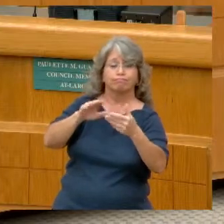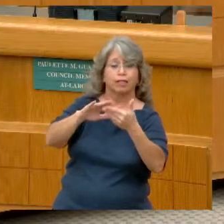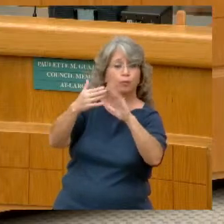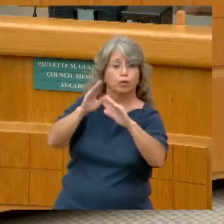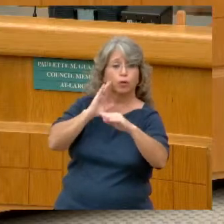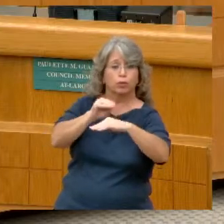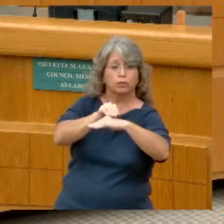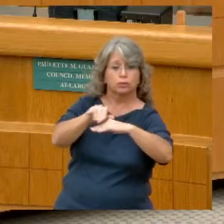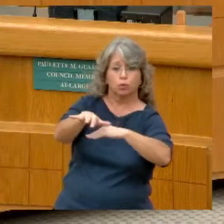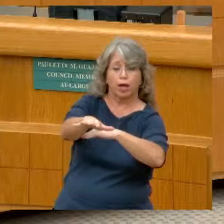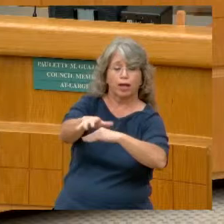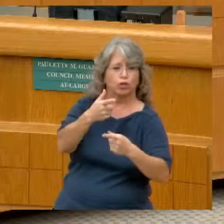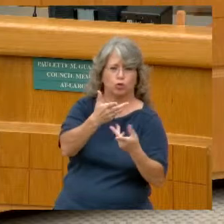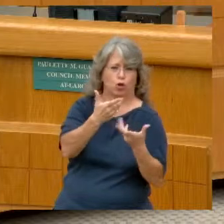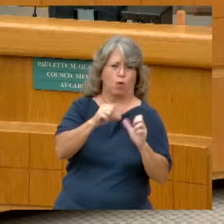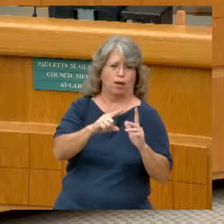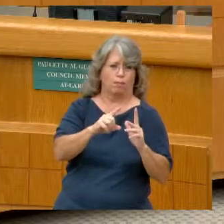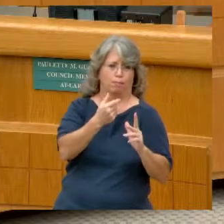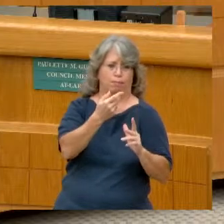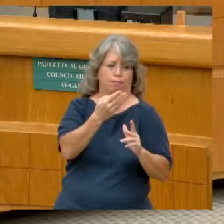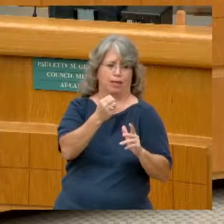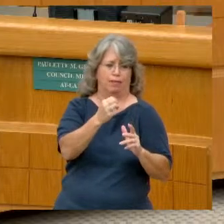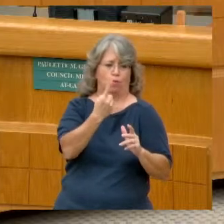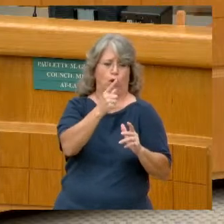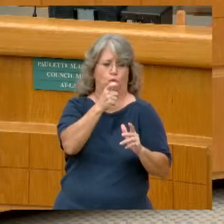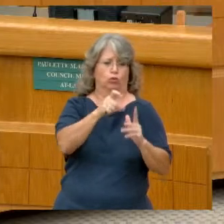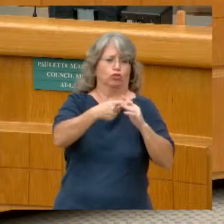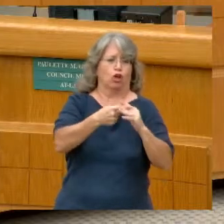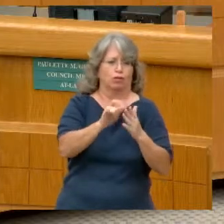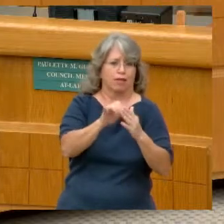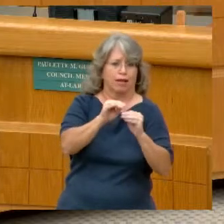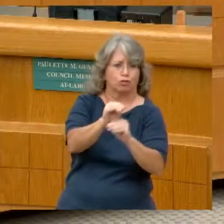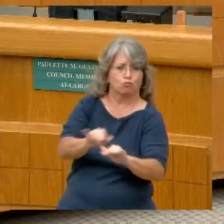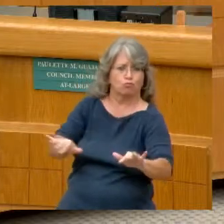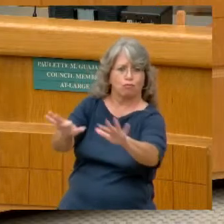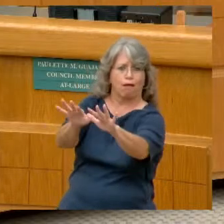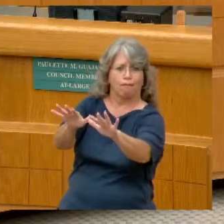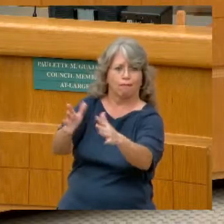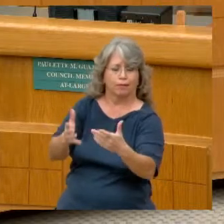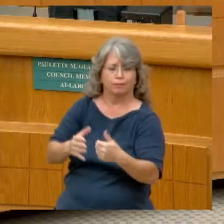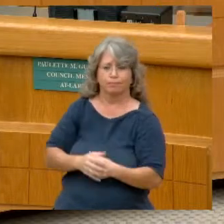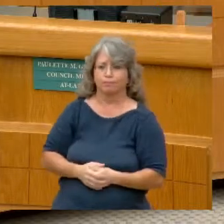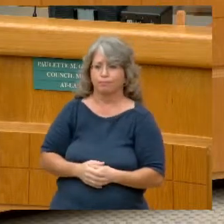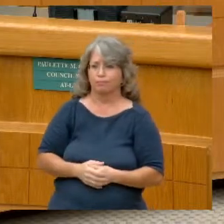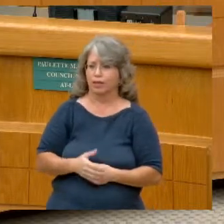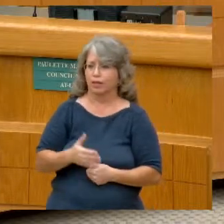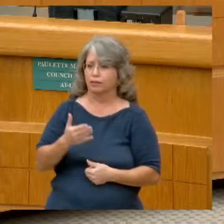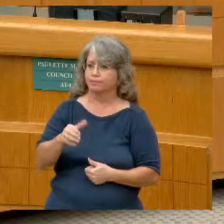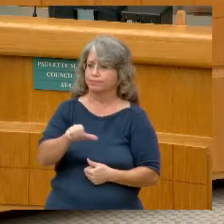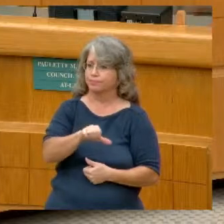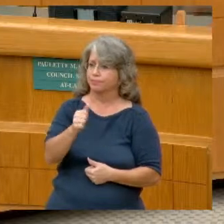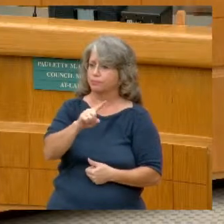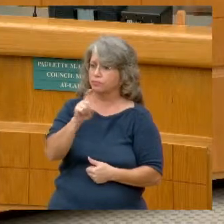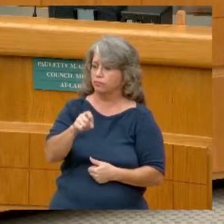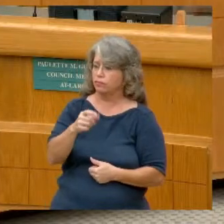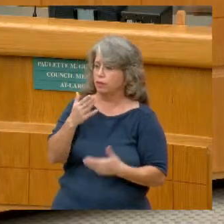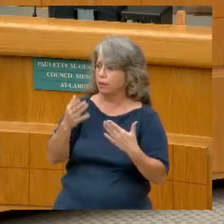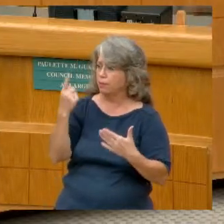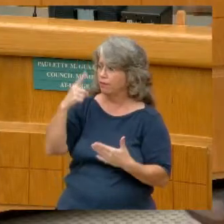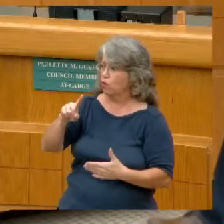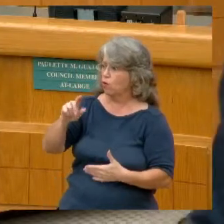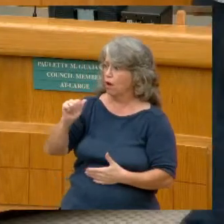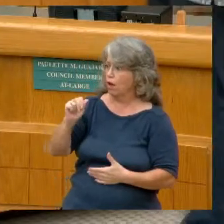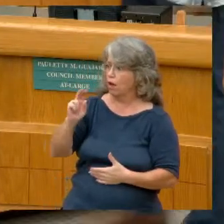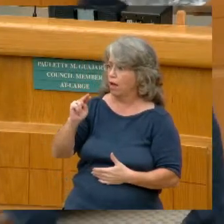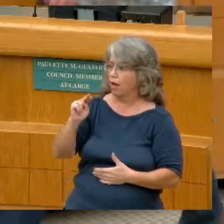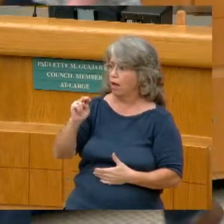catalyze that sort of event. And Annette, this question's probably more for you. Will the suspected